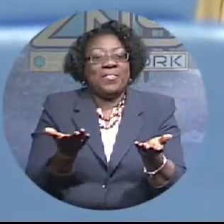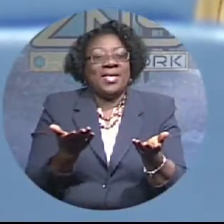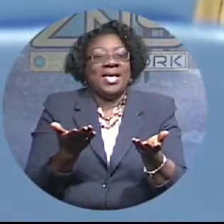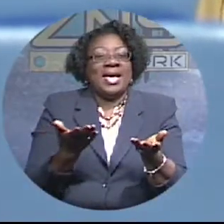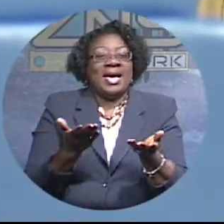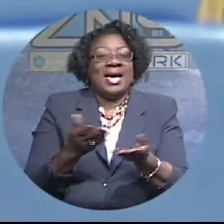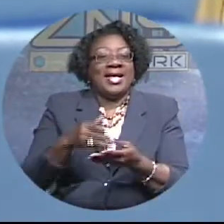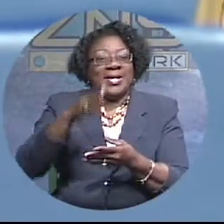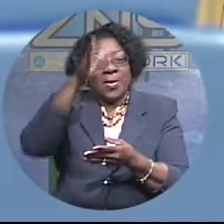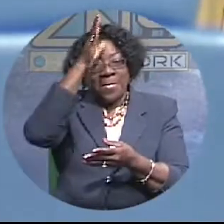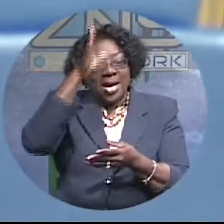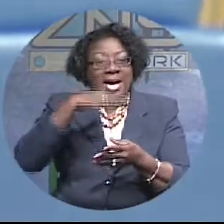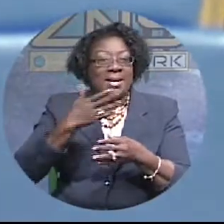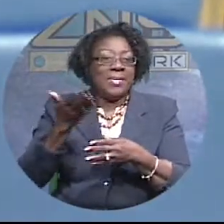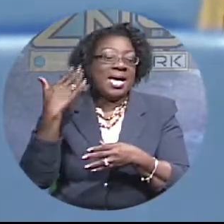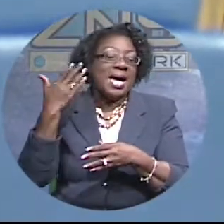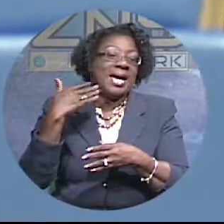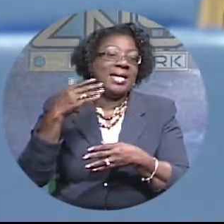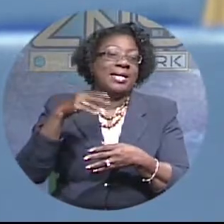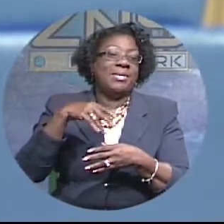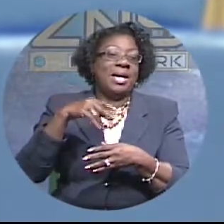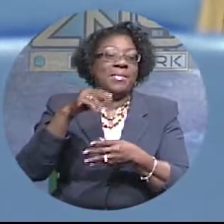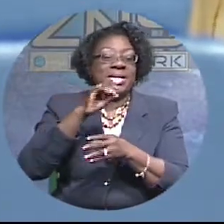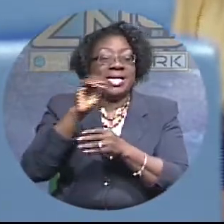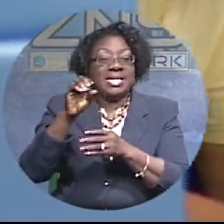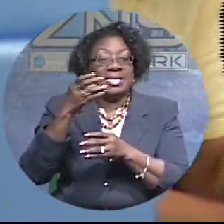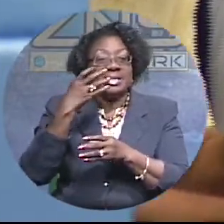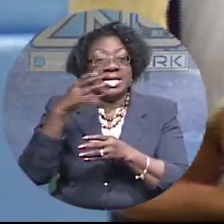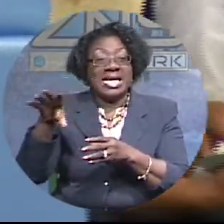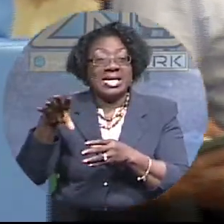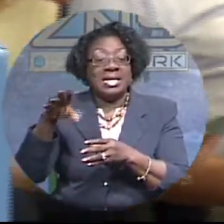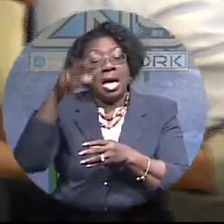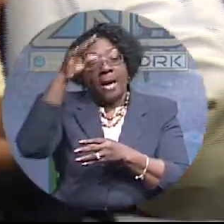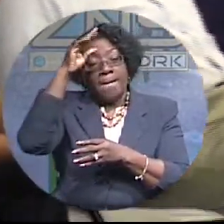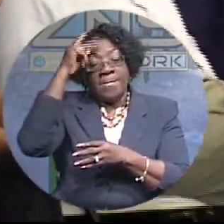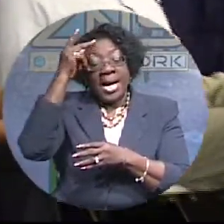the man behind the Miami Heat Pat Riley enjoying a talk with some of the other executives.